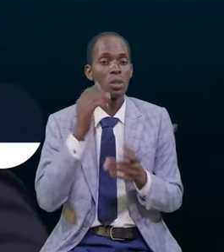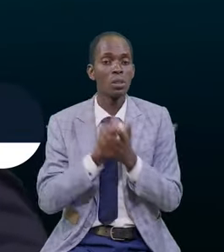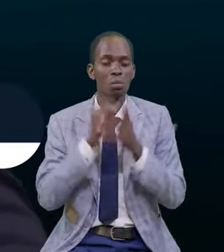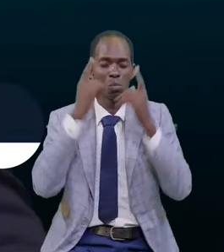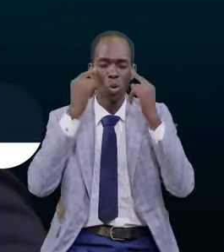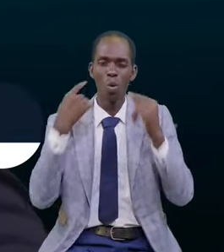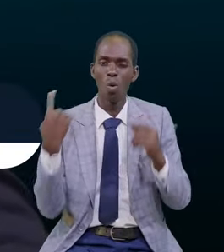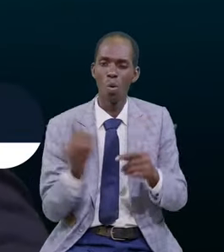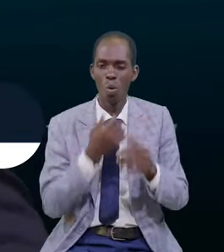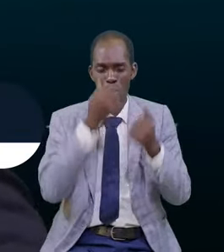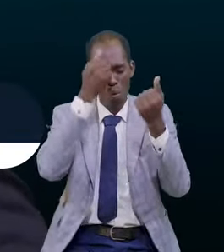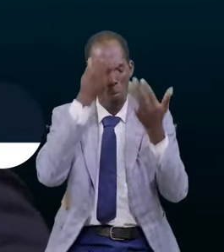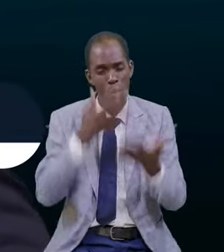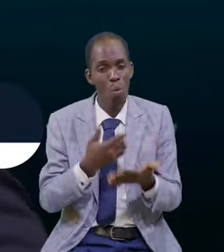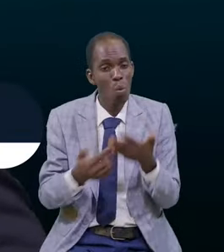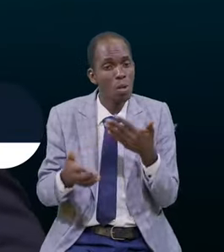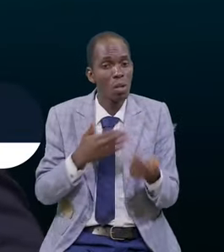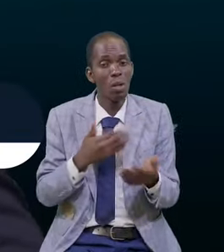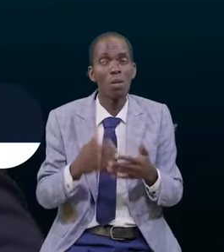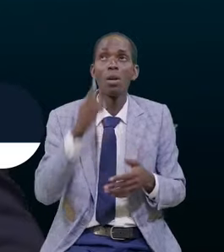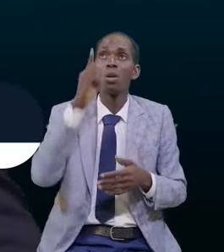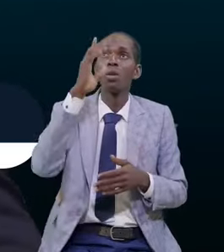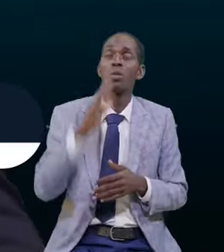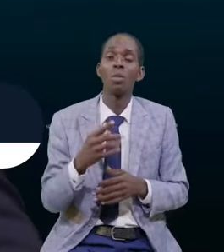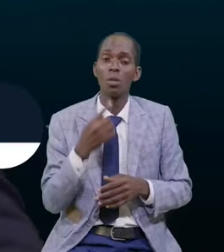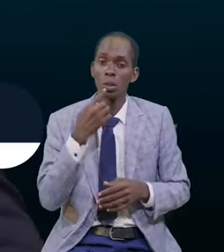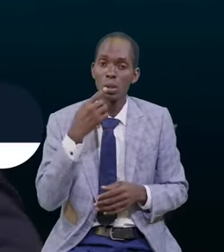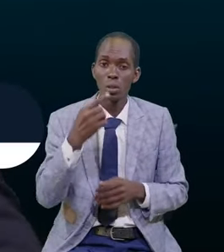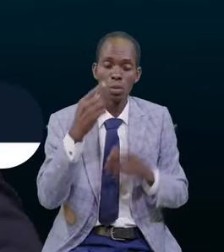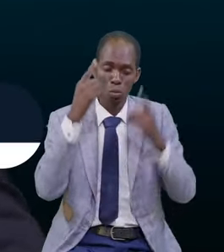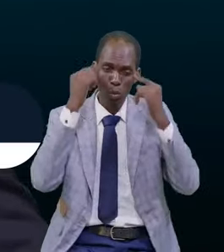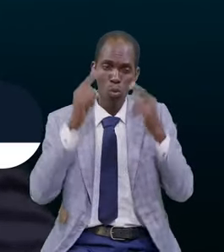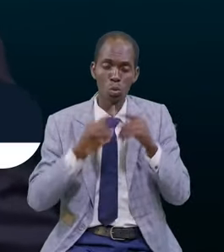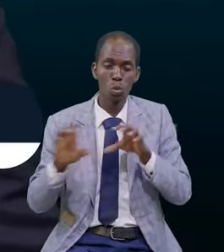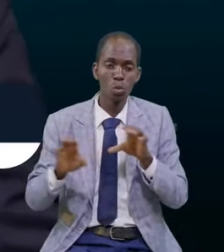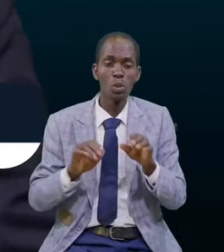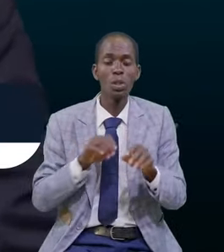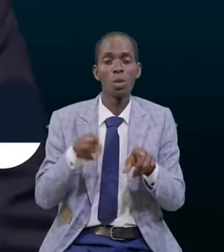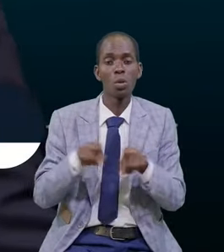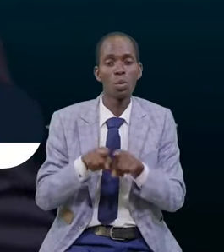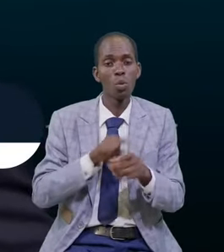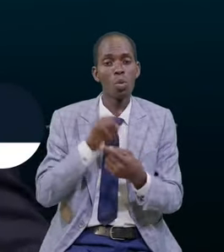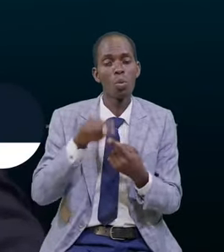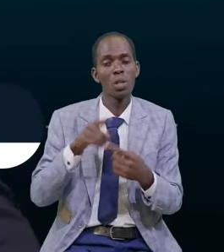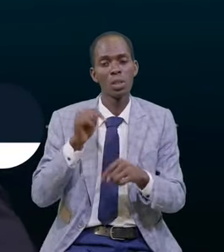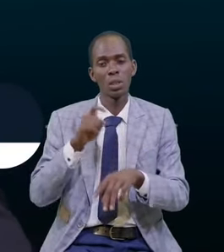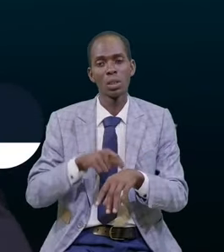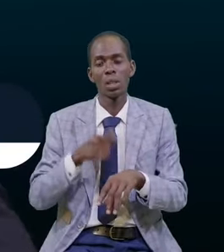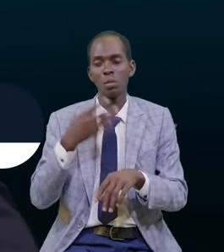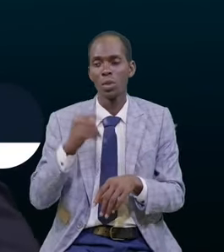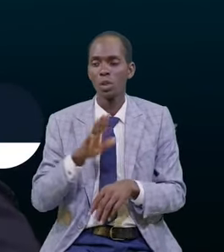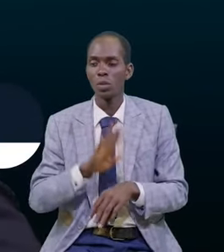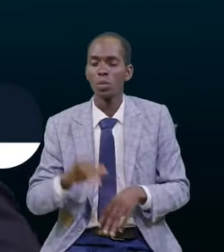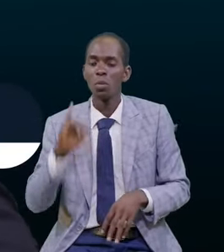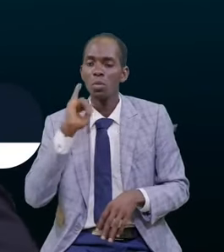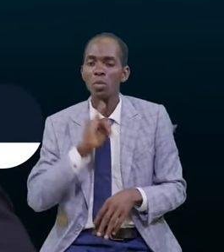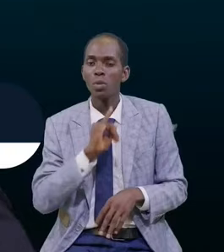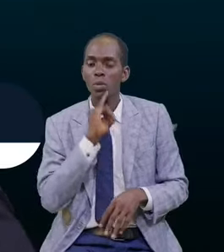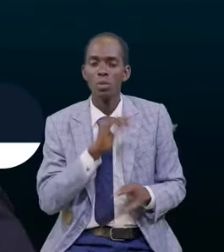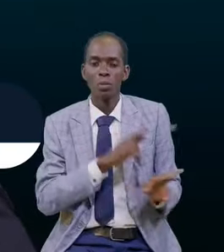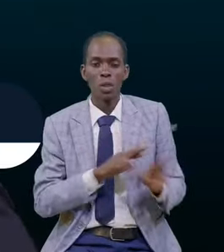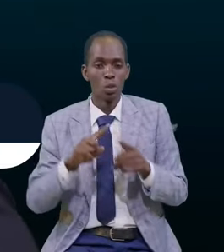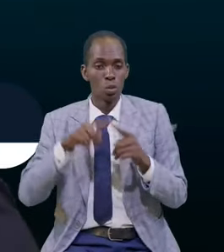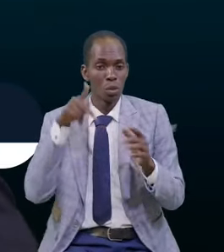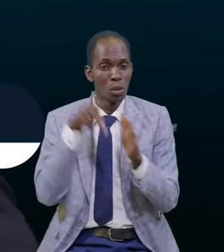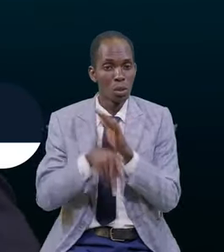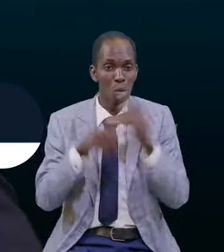Israel even though they may almost Stone him at times and things like that no he will still go and speak to them exactly what the Lord has B